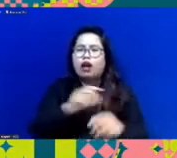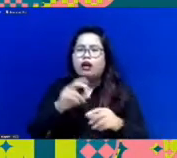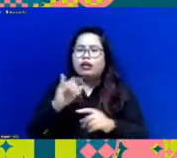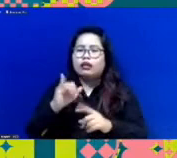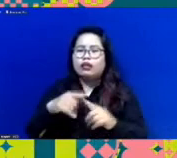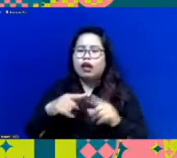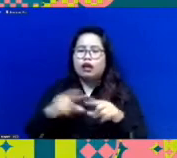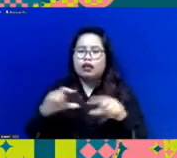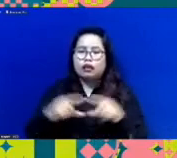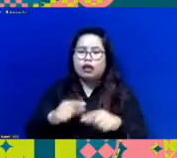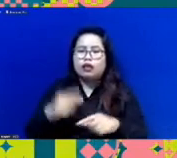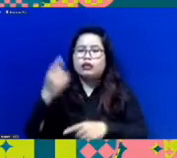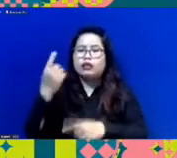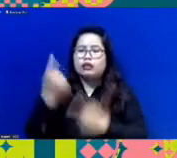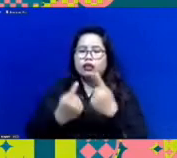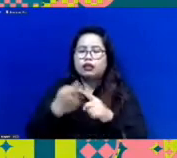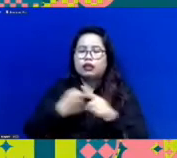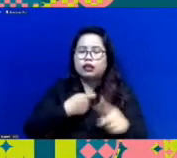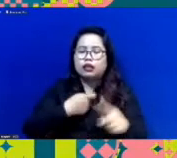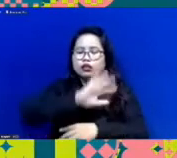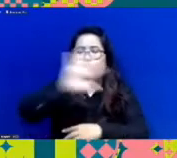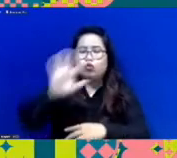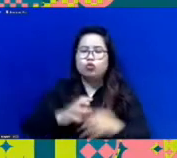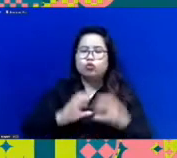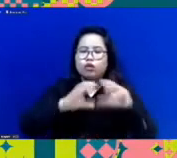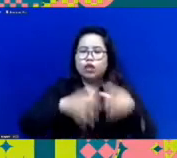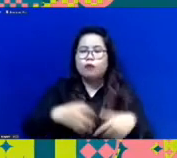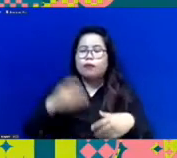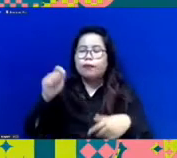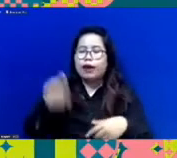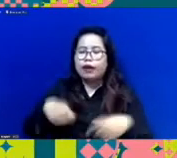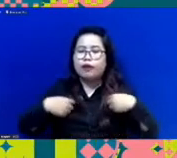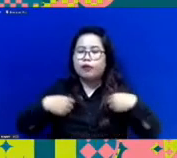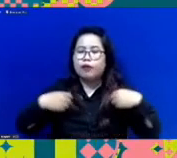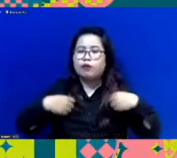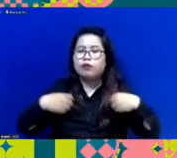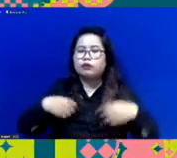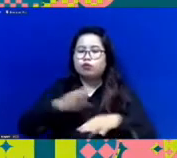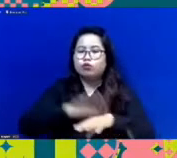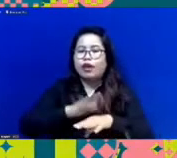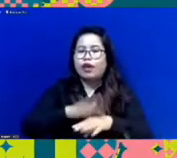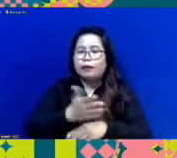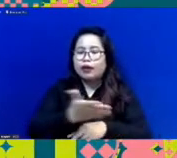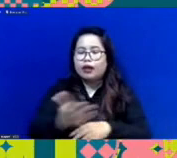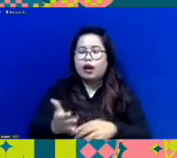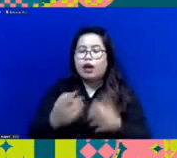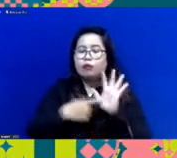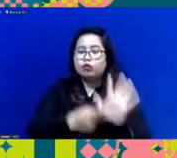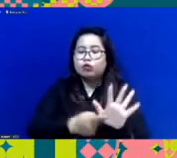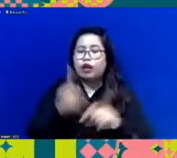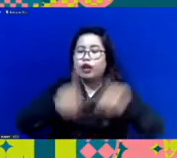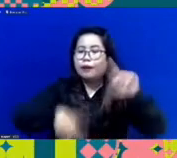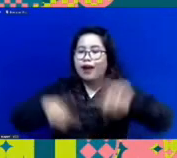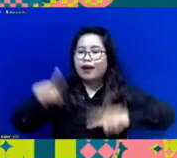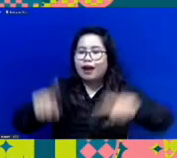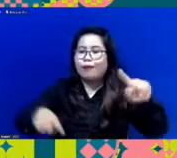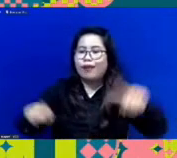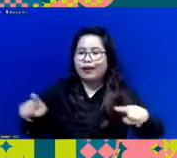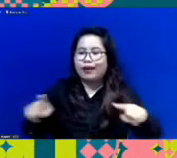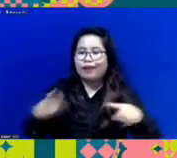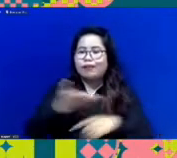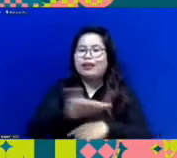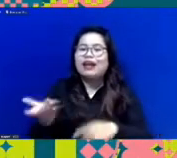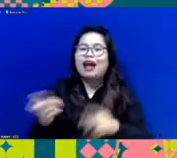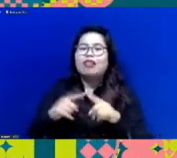their diversity and their unity. And to have almost like a global government or a state that you're talking about,